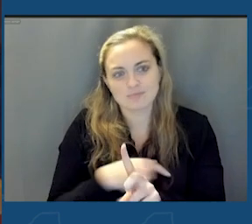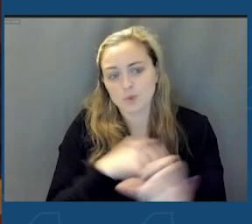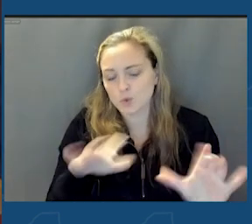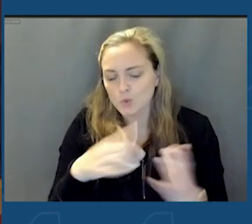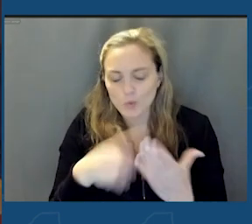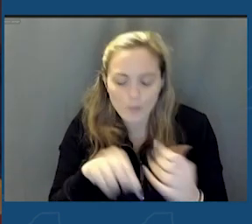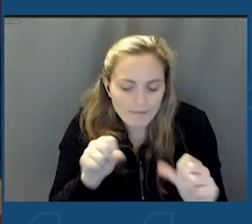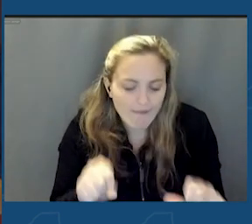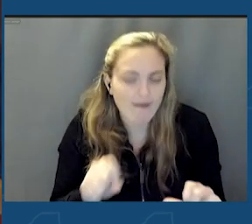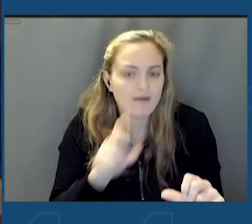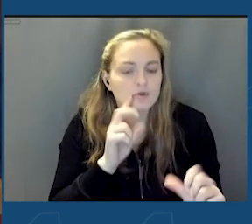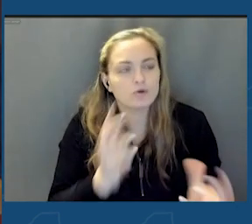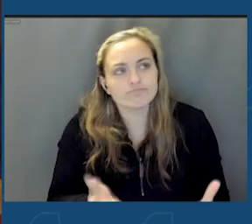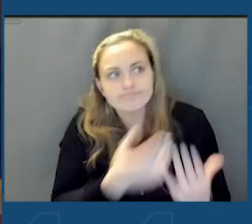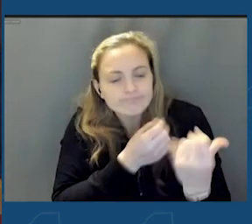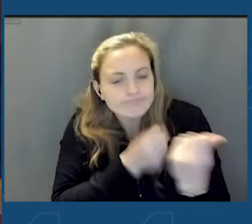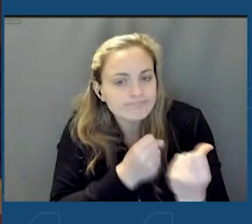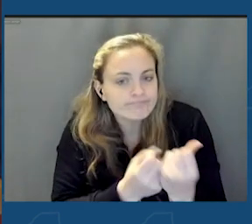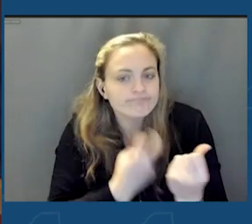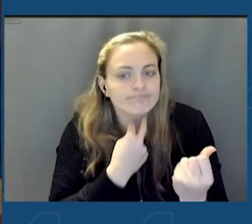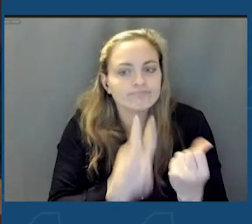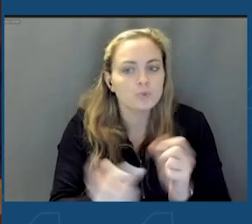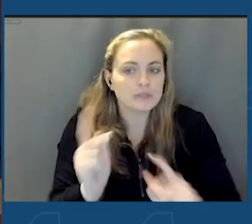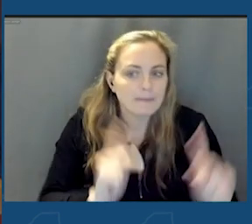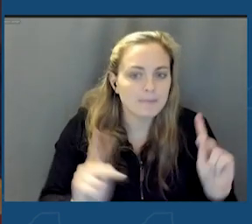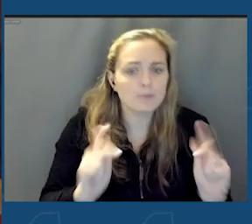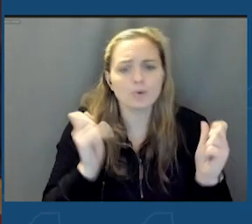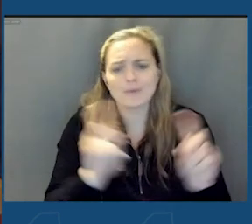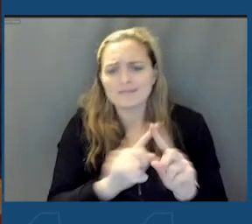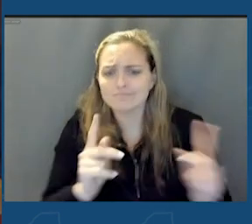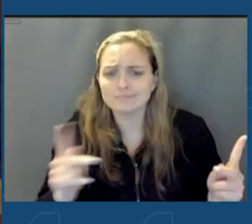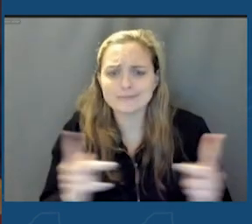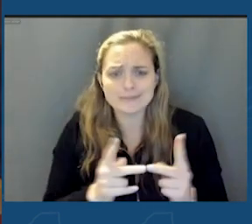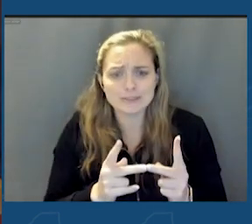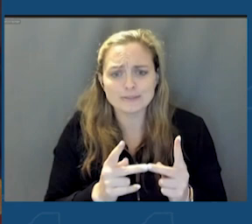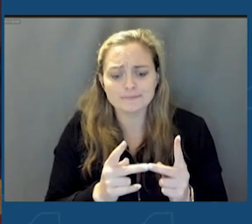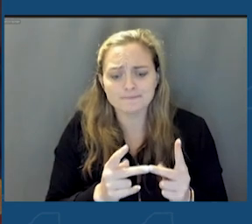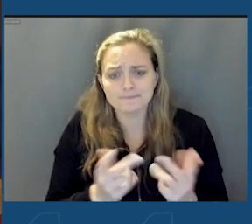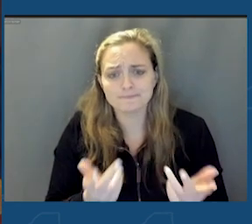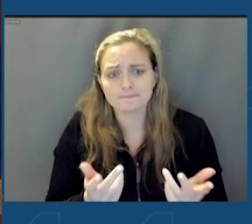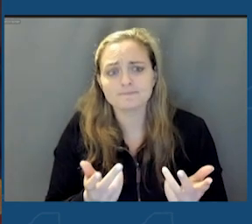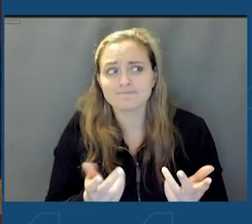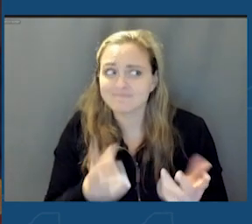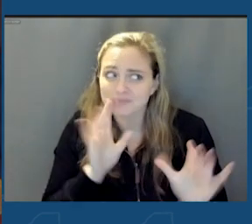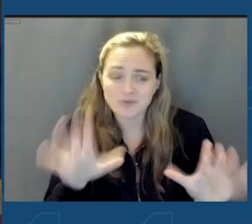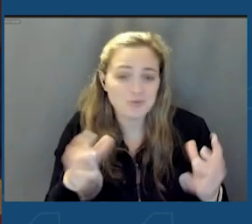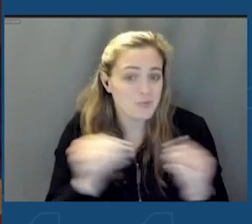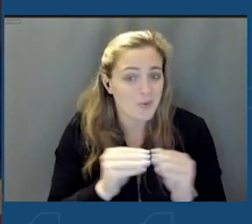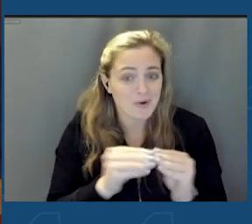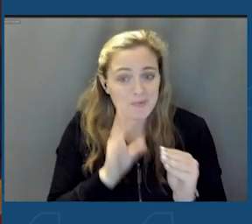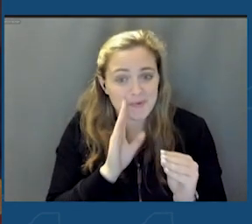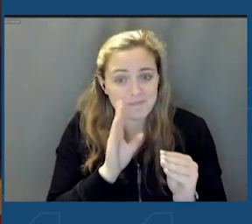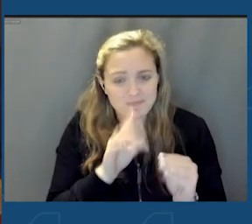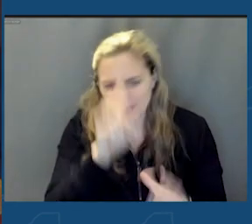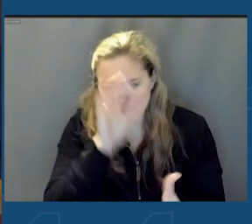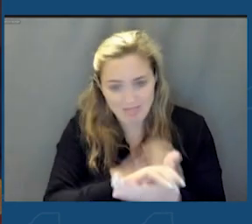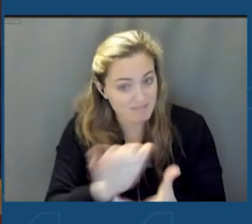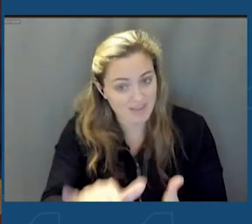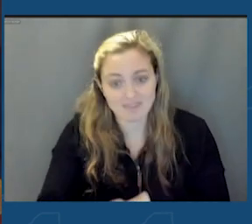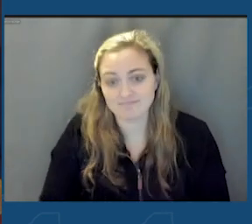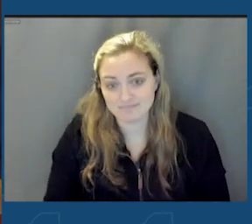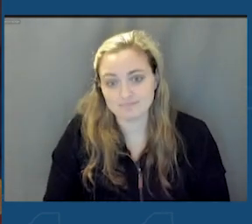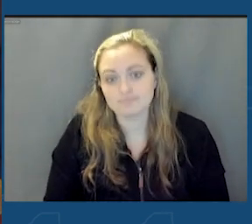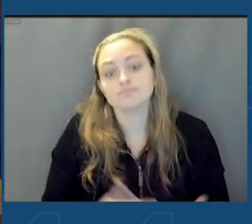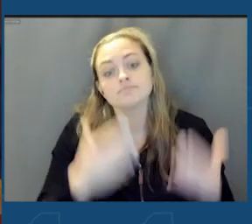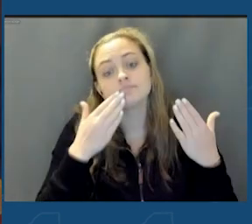can to lift up voices and people in many positions, and we're going to do so much more, and I believe in that. And I thank you